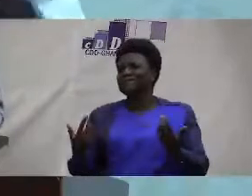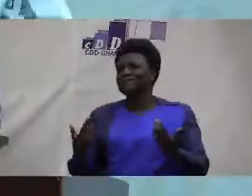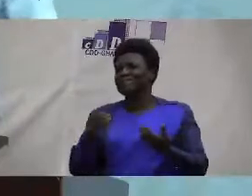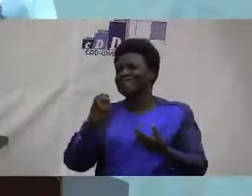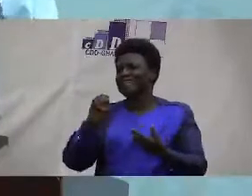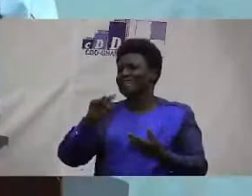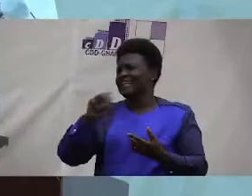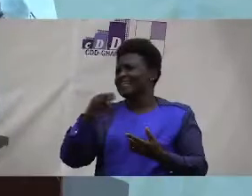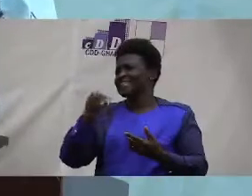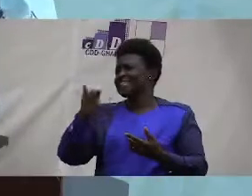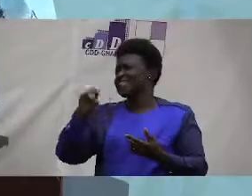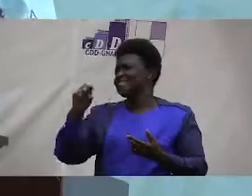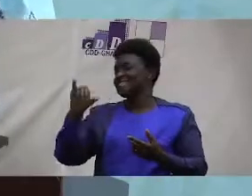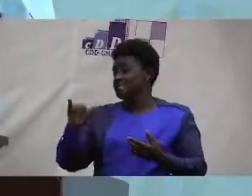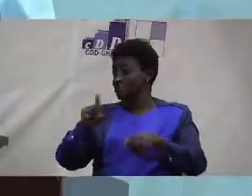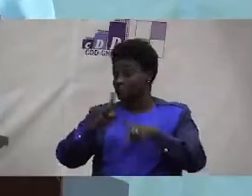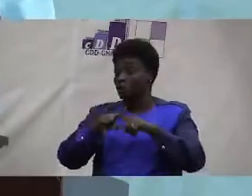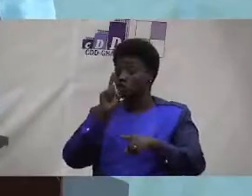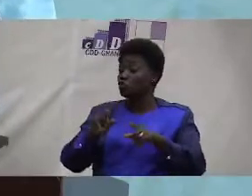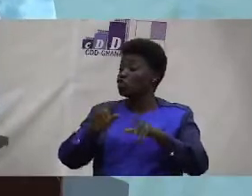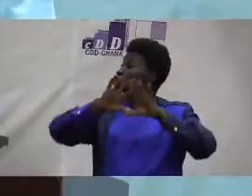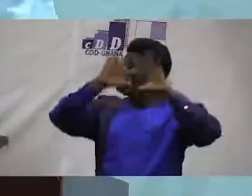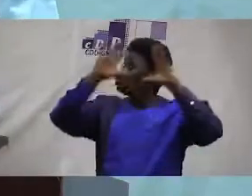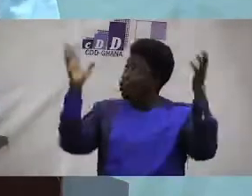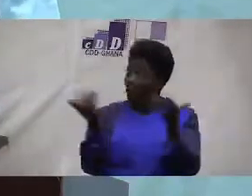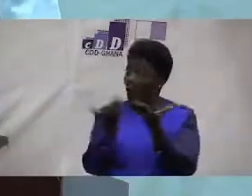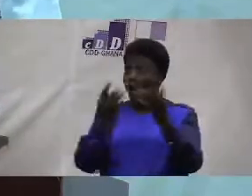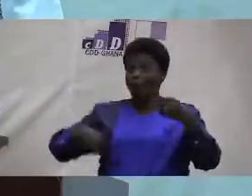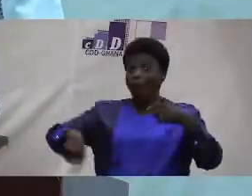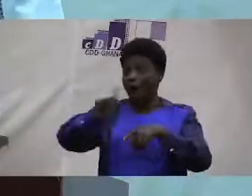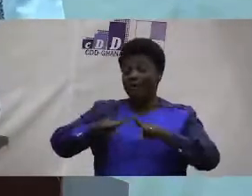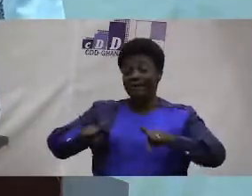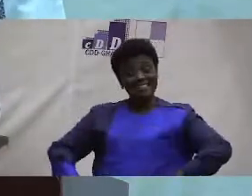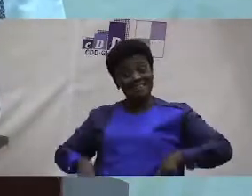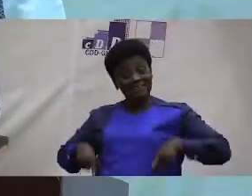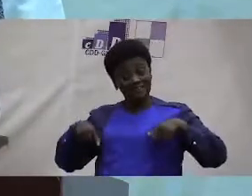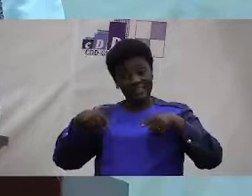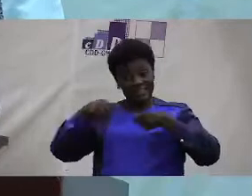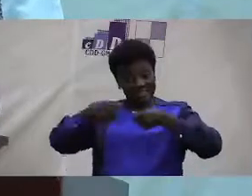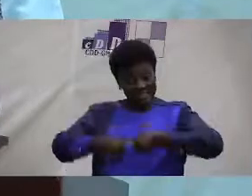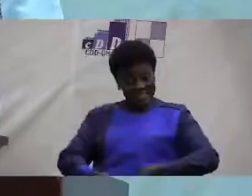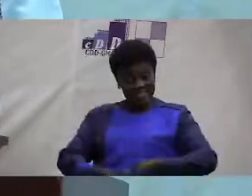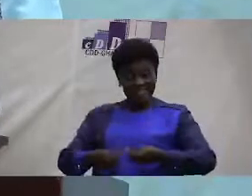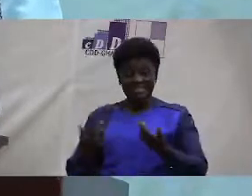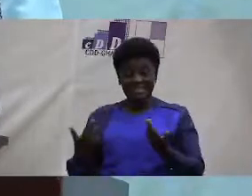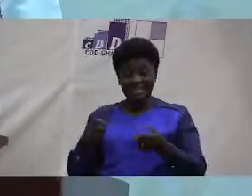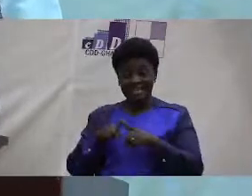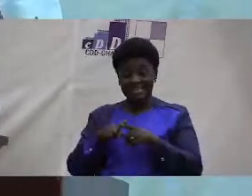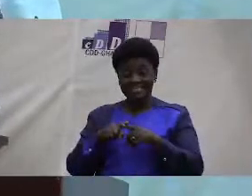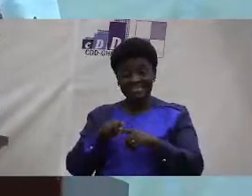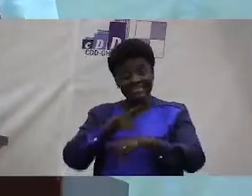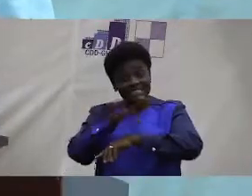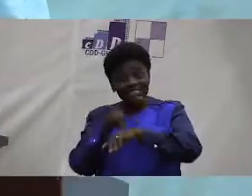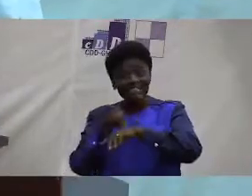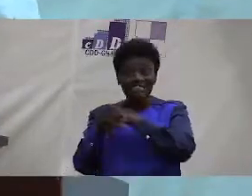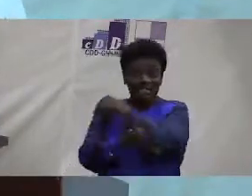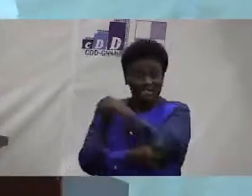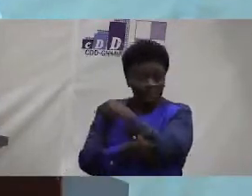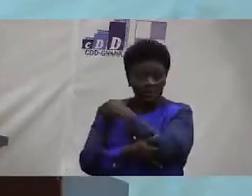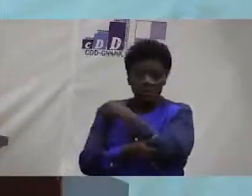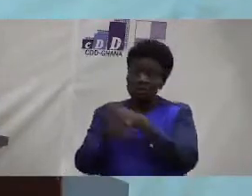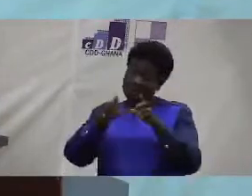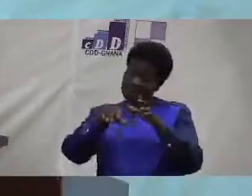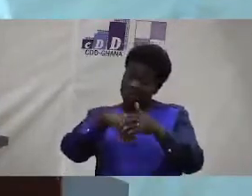our collective survival and existence as nations and countries. So these